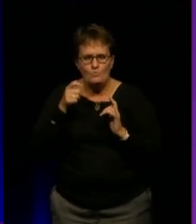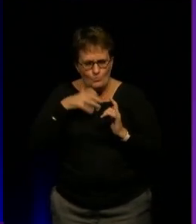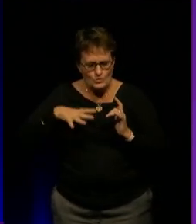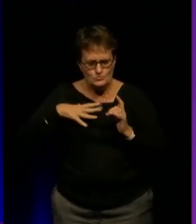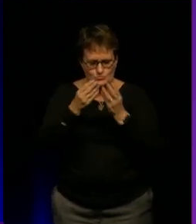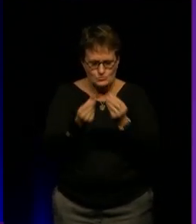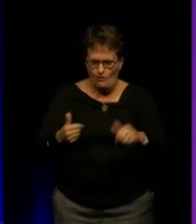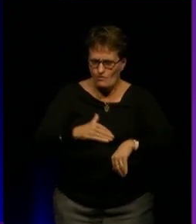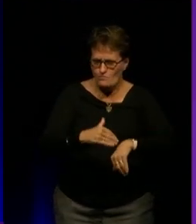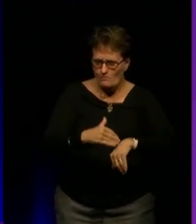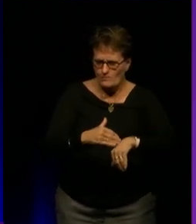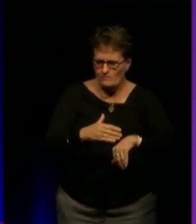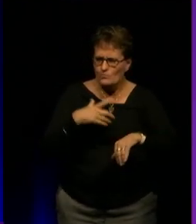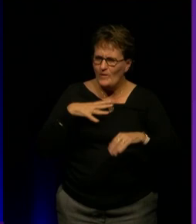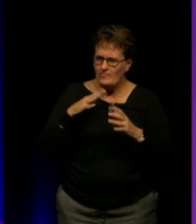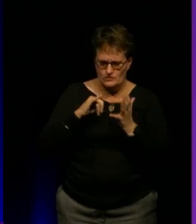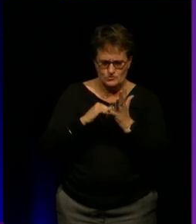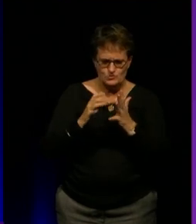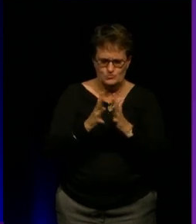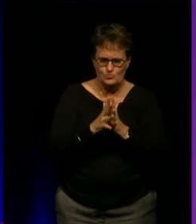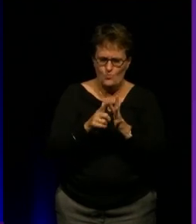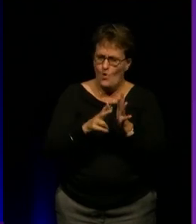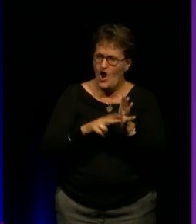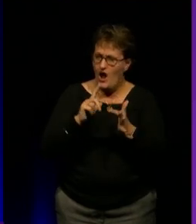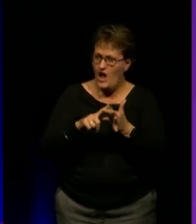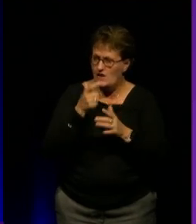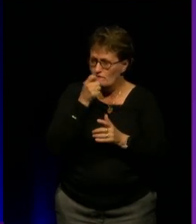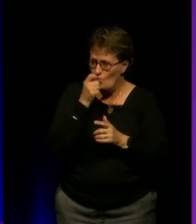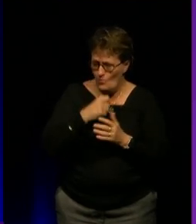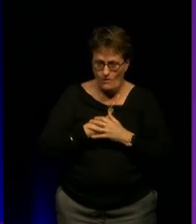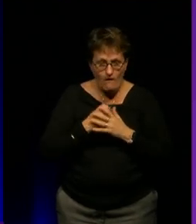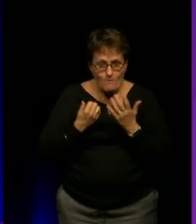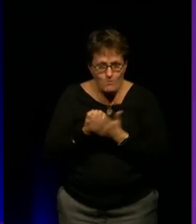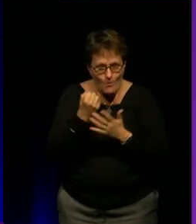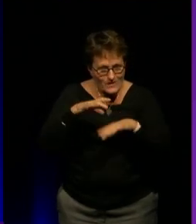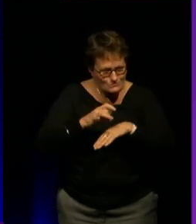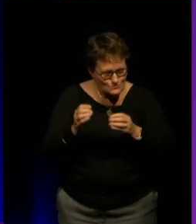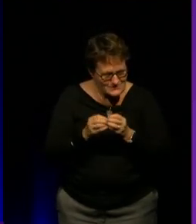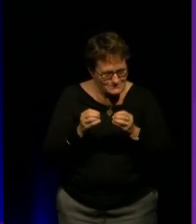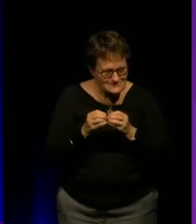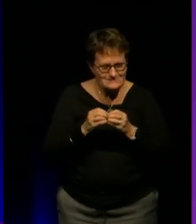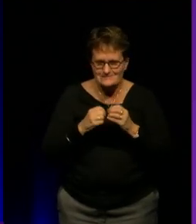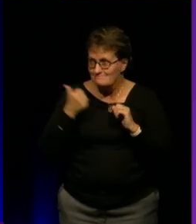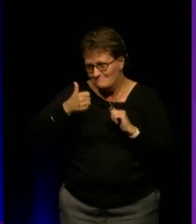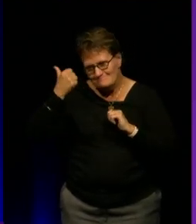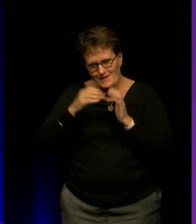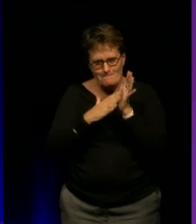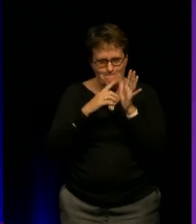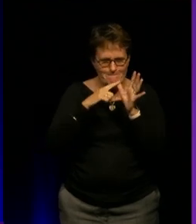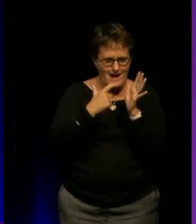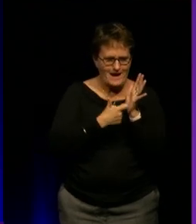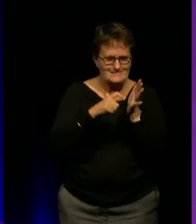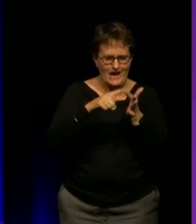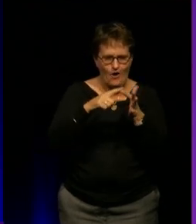that I saw through that swine flu pandemic time. So I trained as, grew up in Brisbane, born in Brisbane, at the Mater, just up the street,